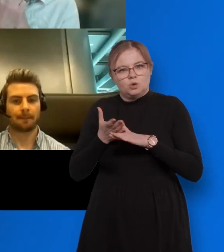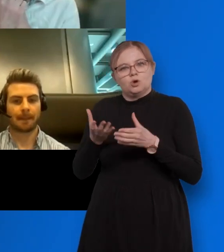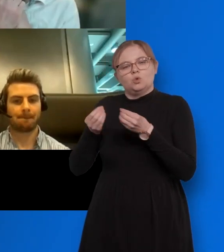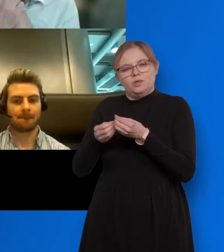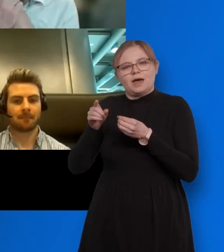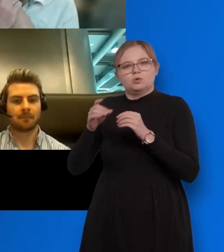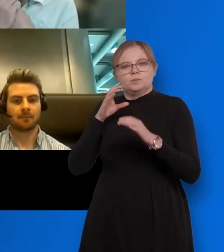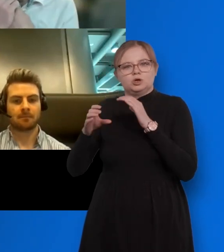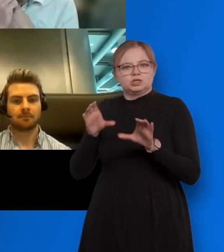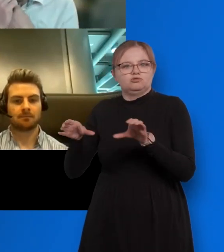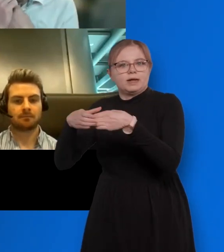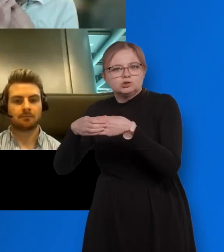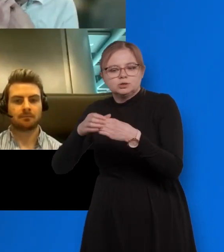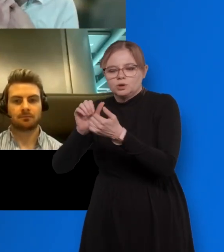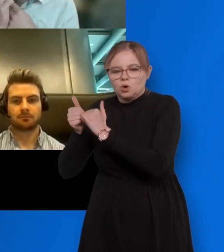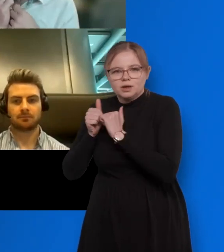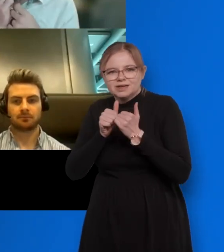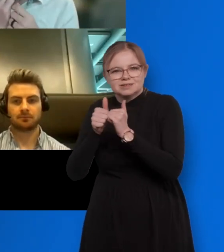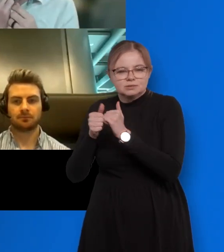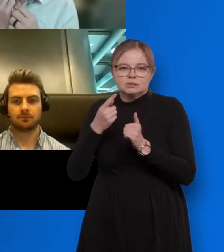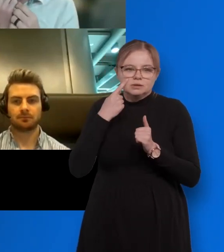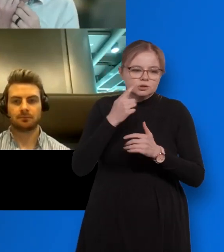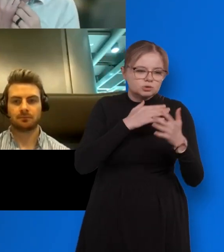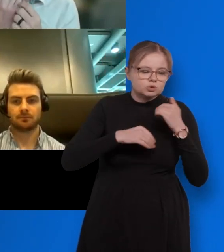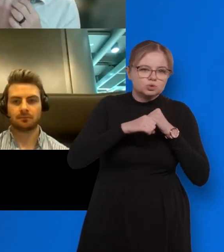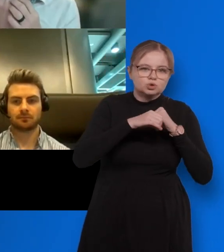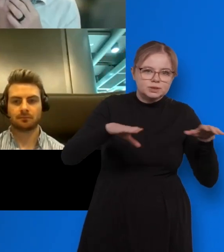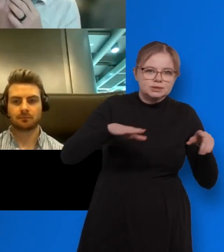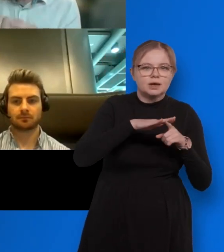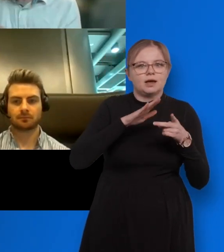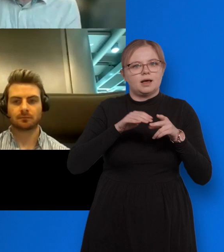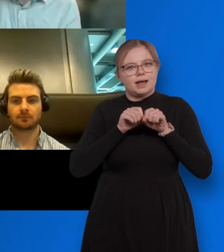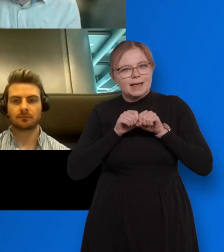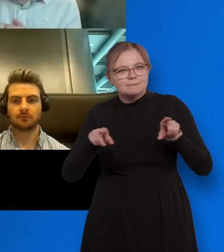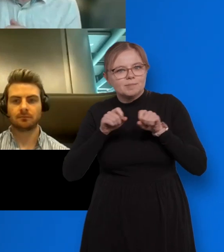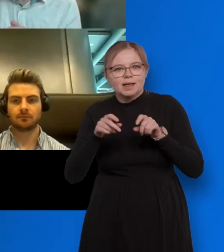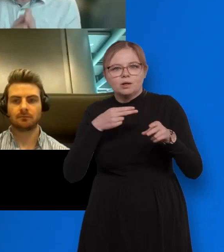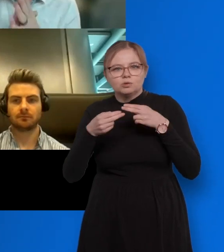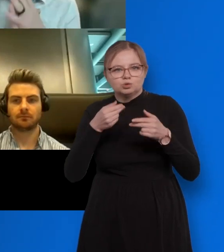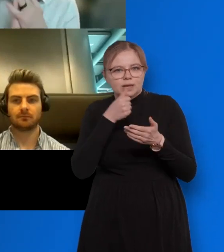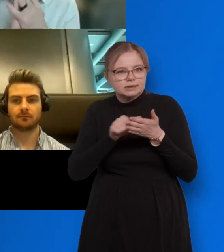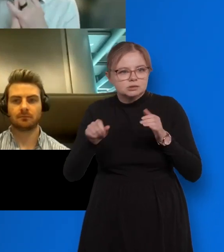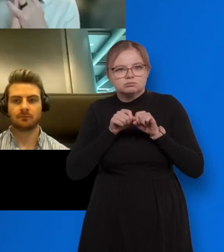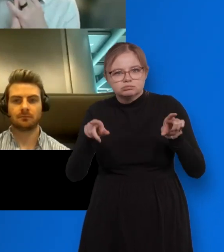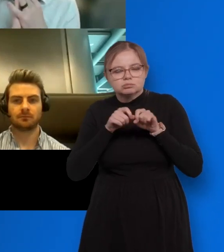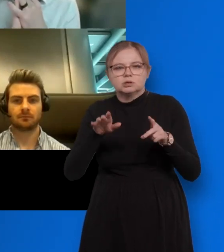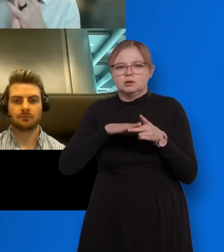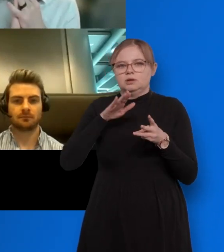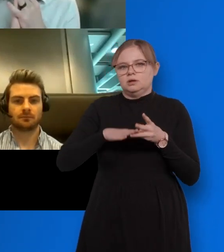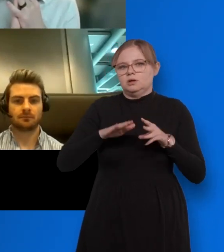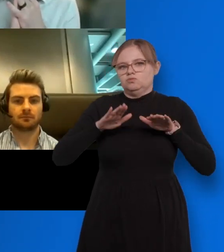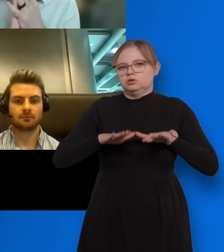and colleagues, both through social media, through the email bulletins that we send out. The British